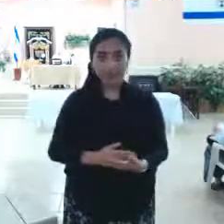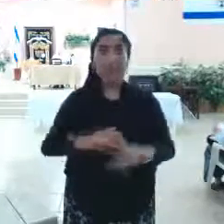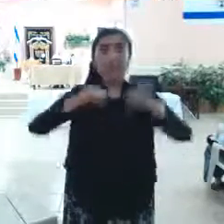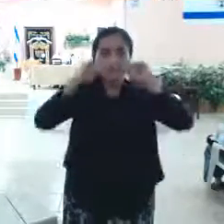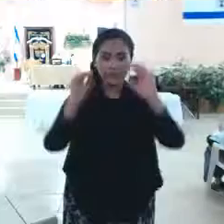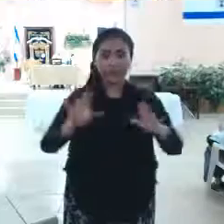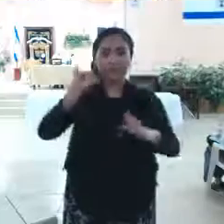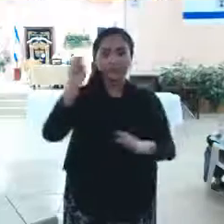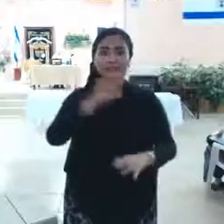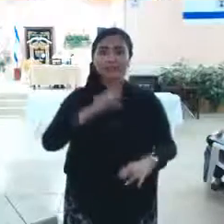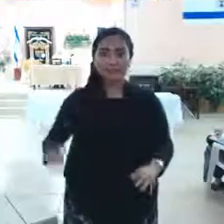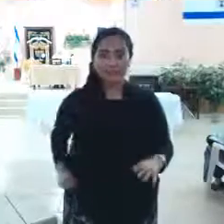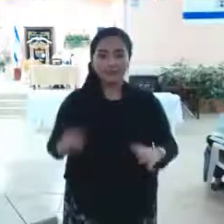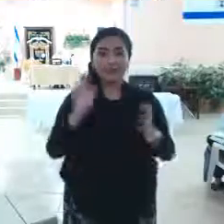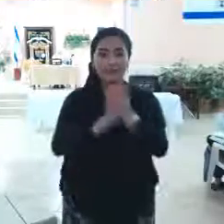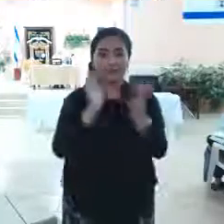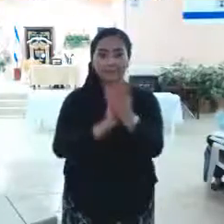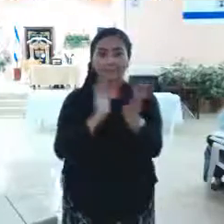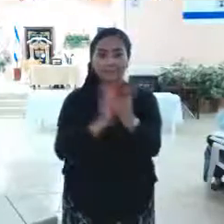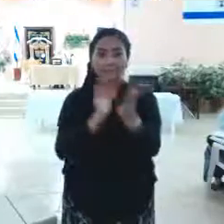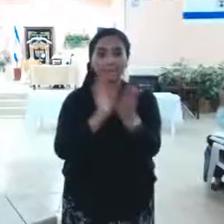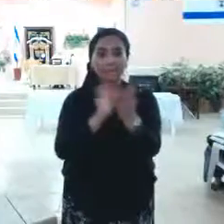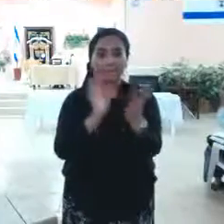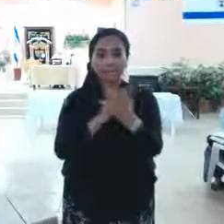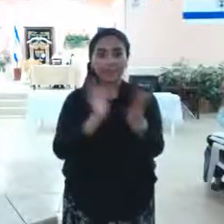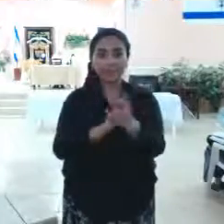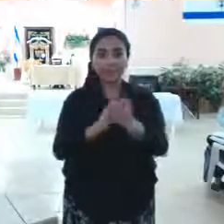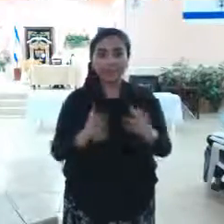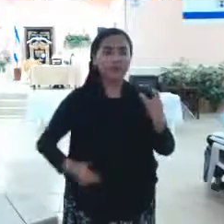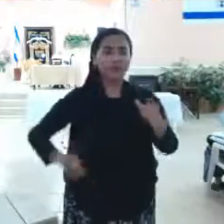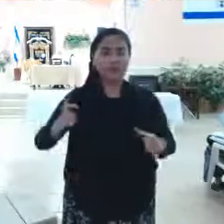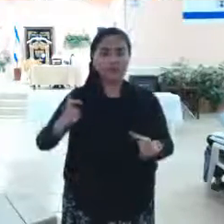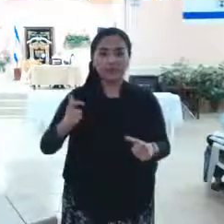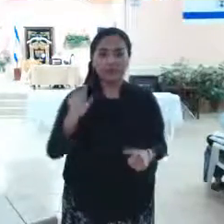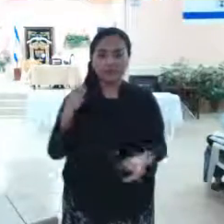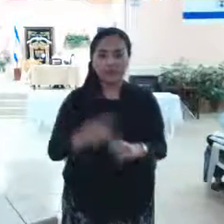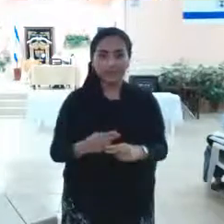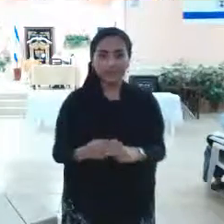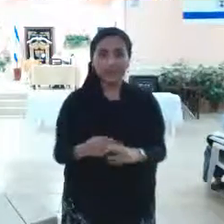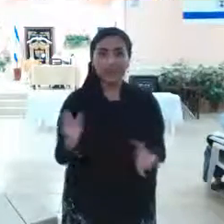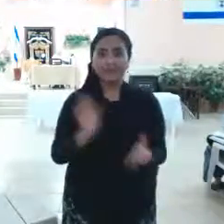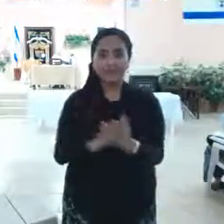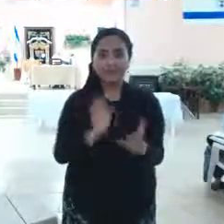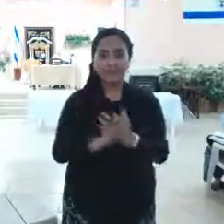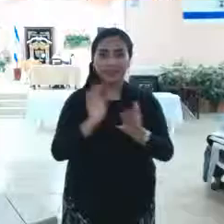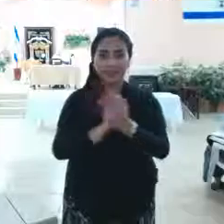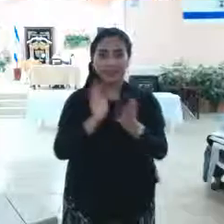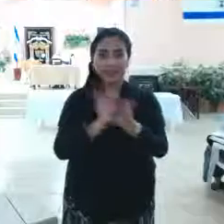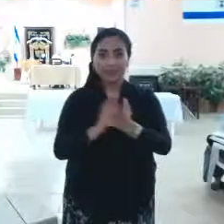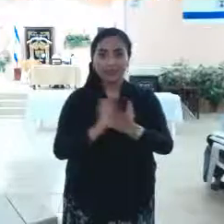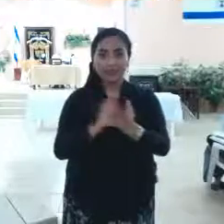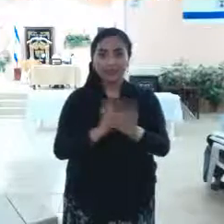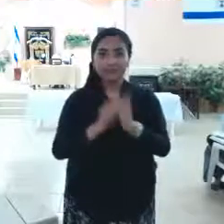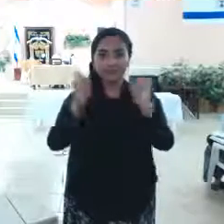our children. Blessed is Joshua HaMashiach. And what it is, pure love.